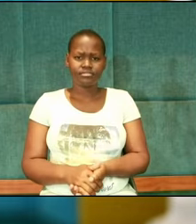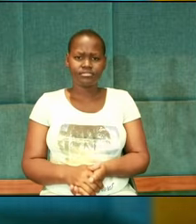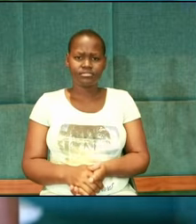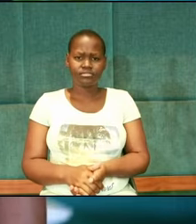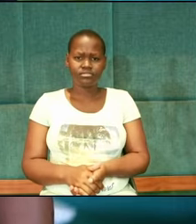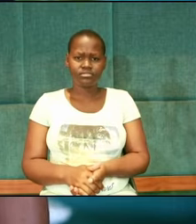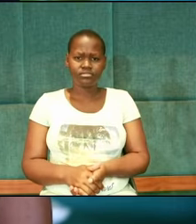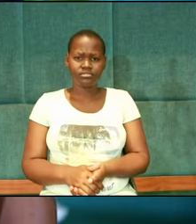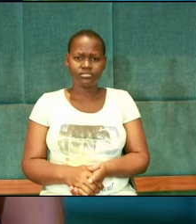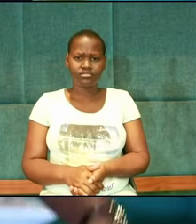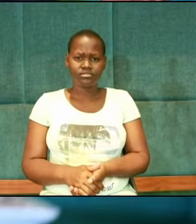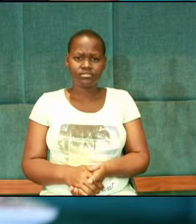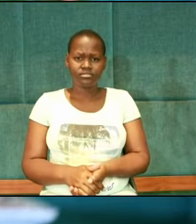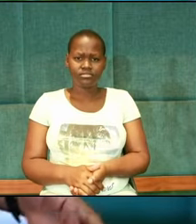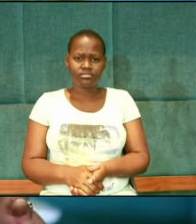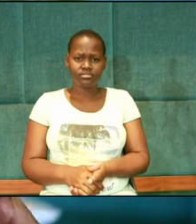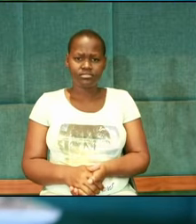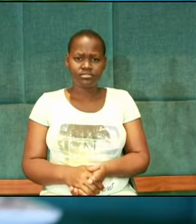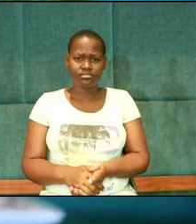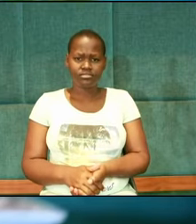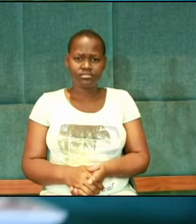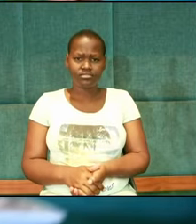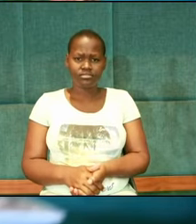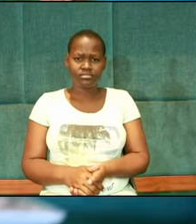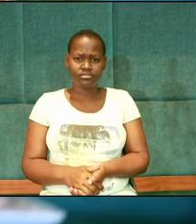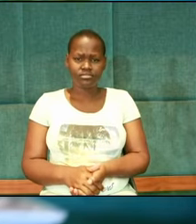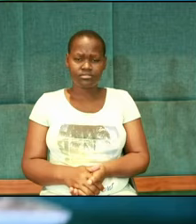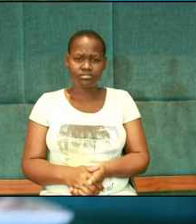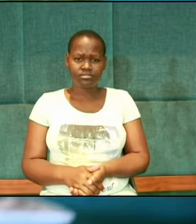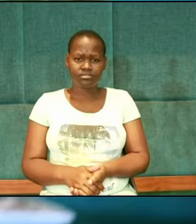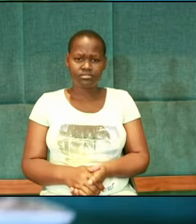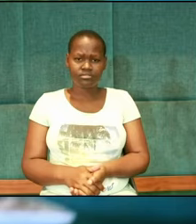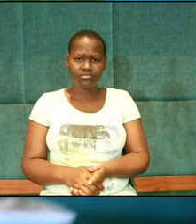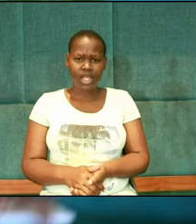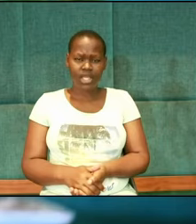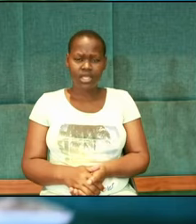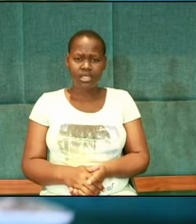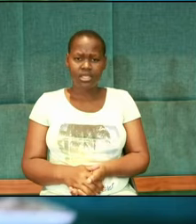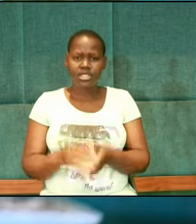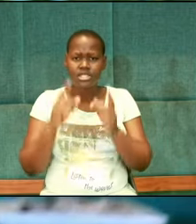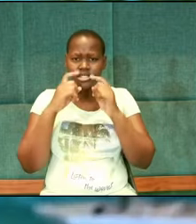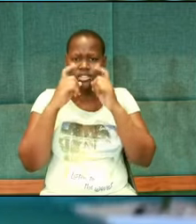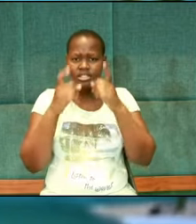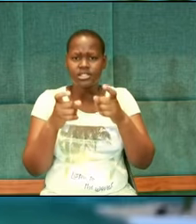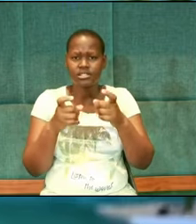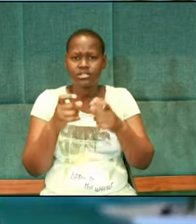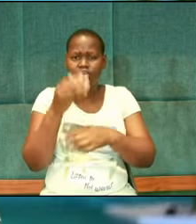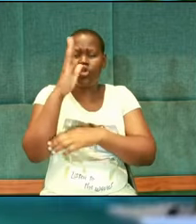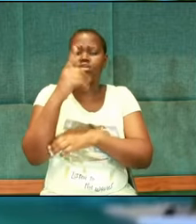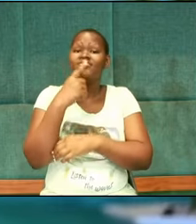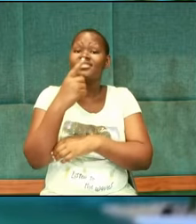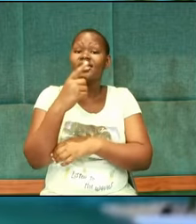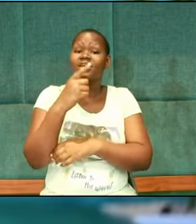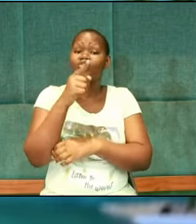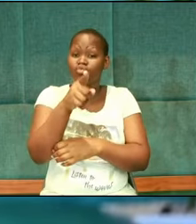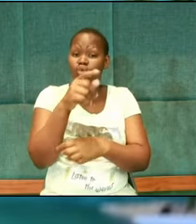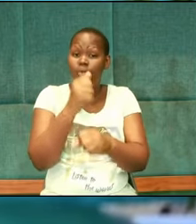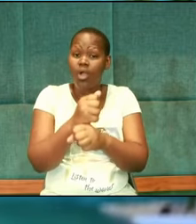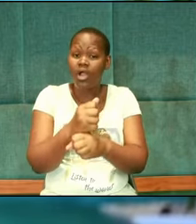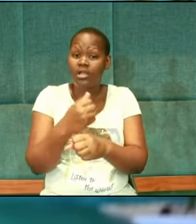It is called S-I-N, sin. God says, you will work, I will not bless